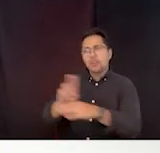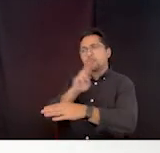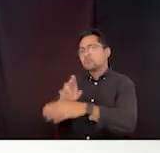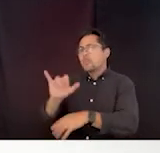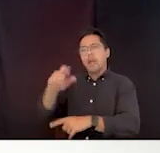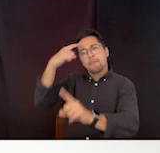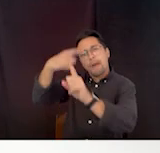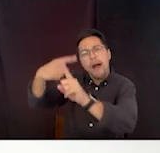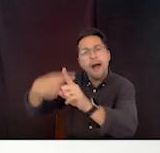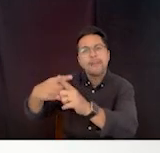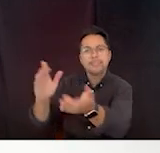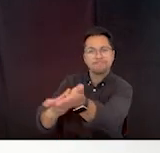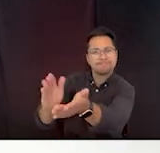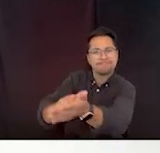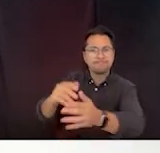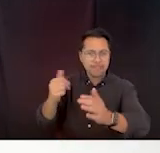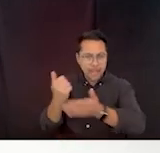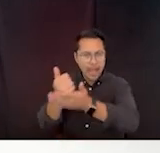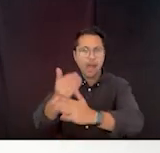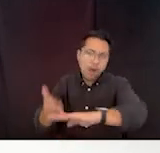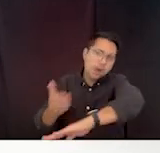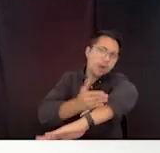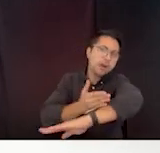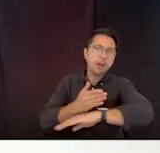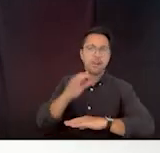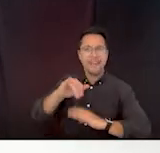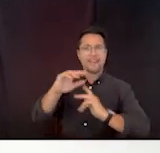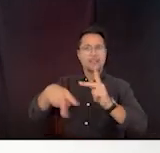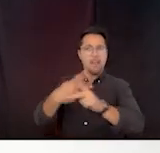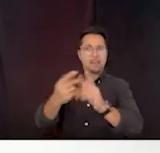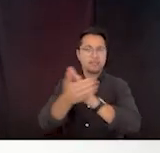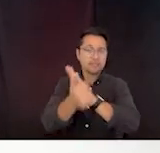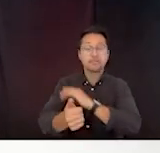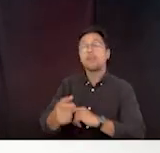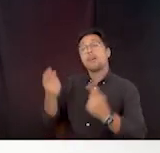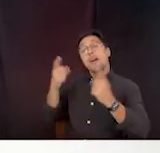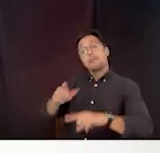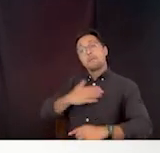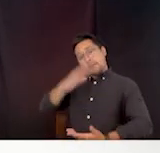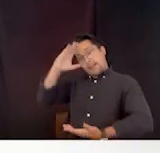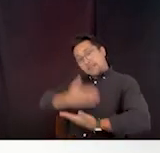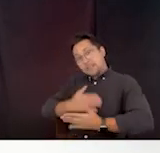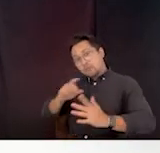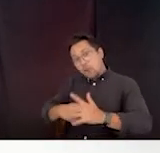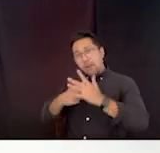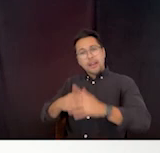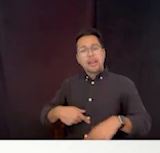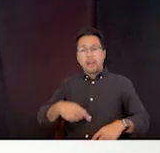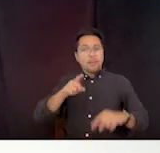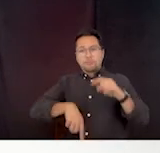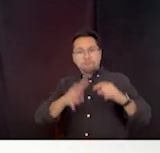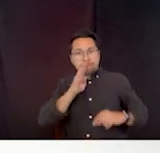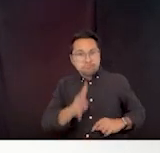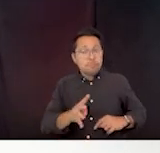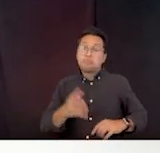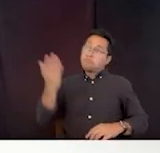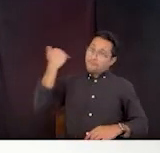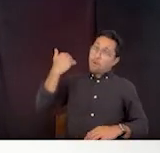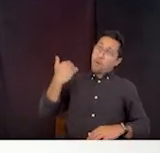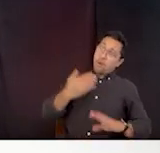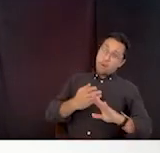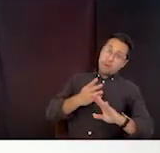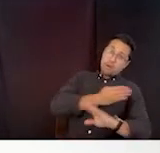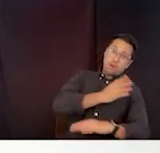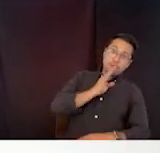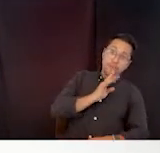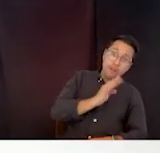positive reinforcement to help build those skills. So when my son started, he had lost all ability to speak. He had been verbal, but then